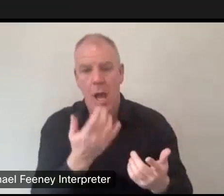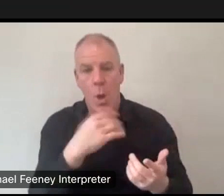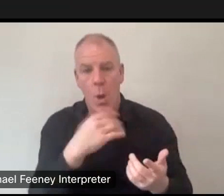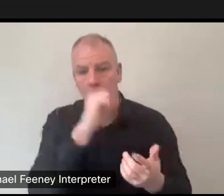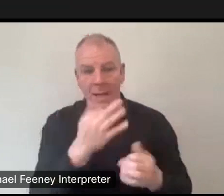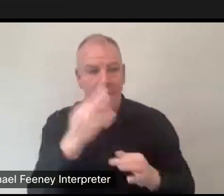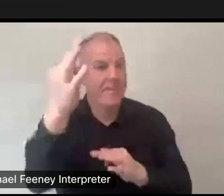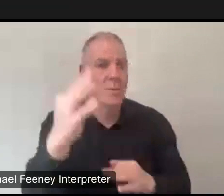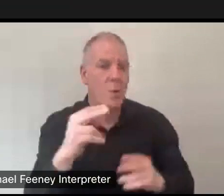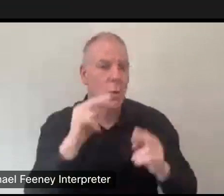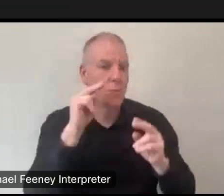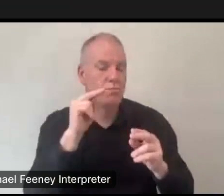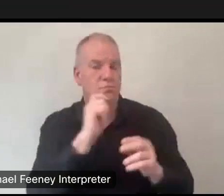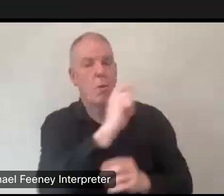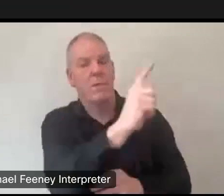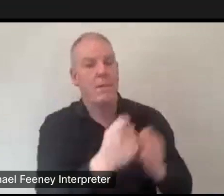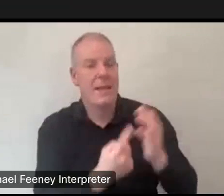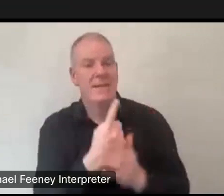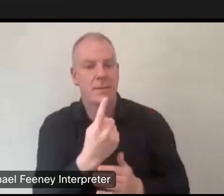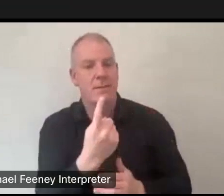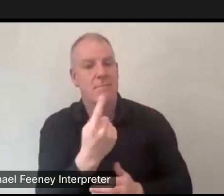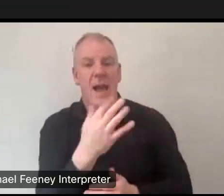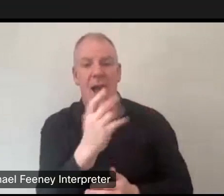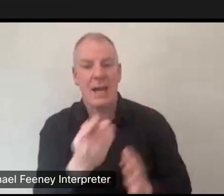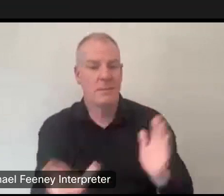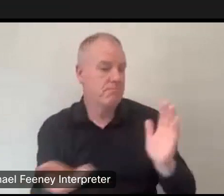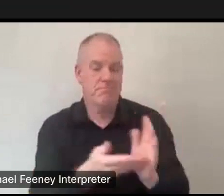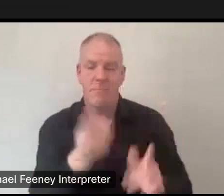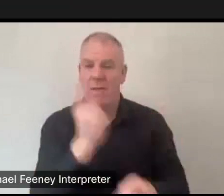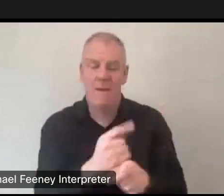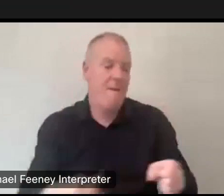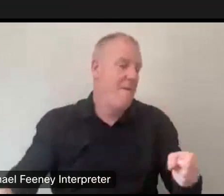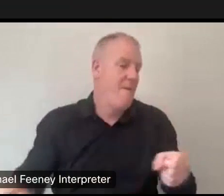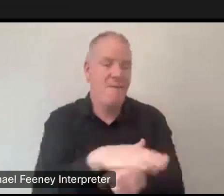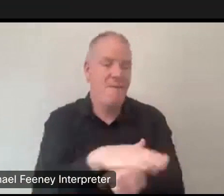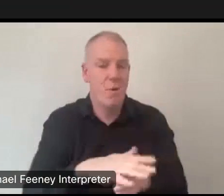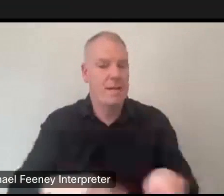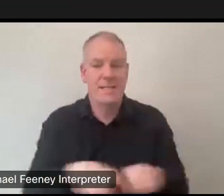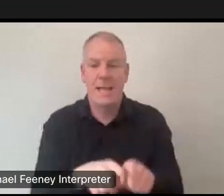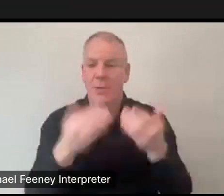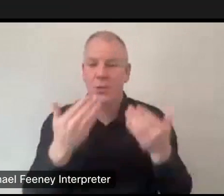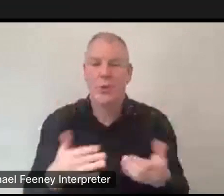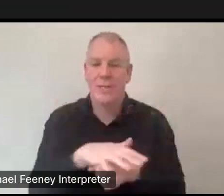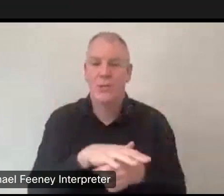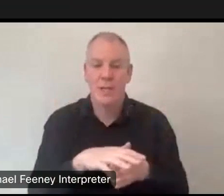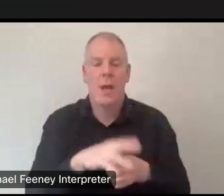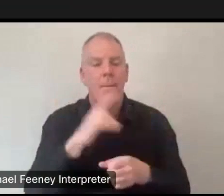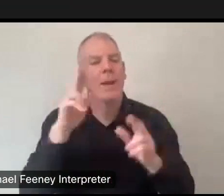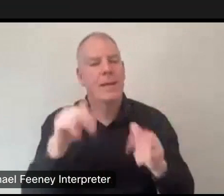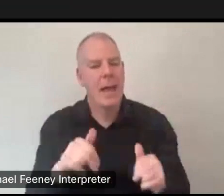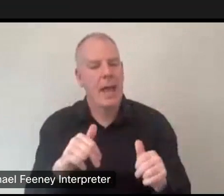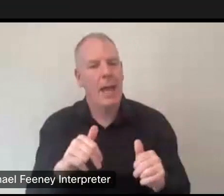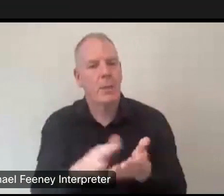future notifiable incidents, the Act will apply in full as to the current requirements. But we can take that away as